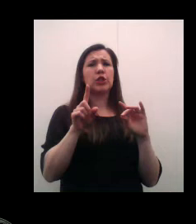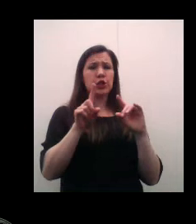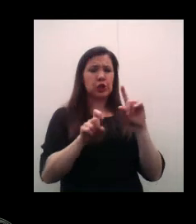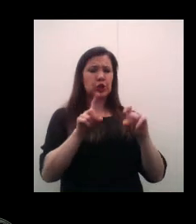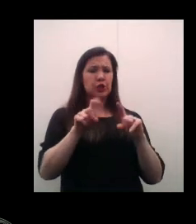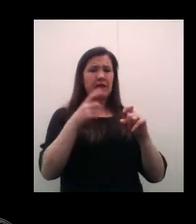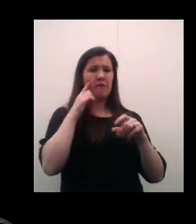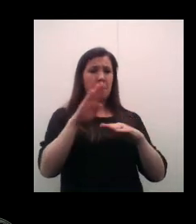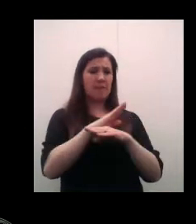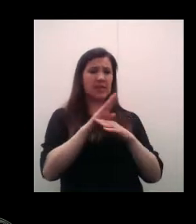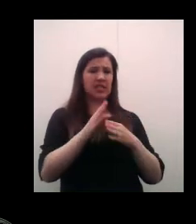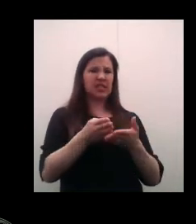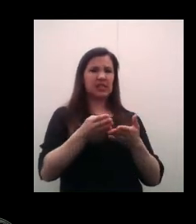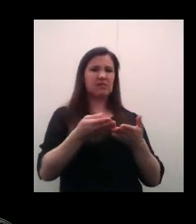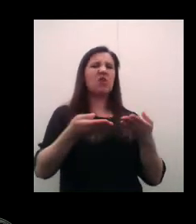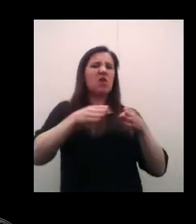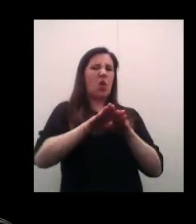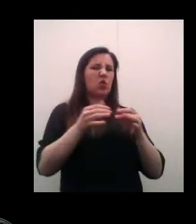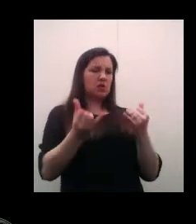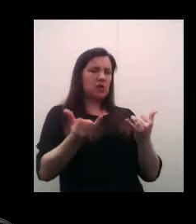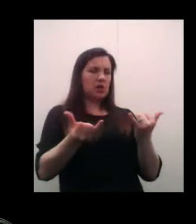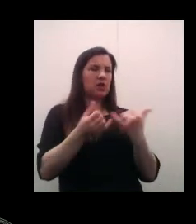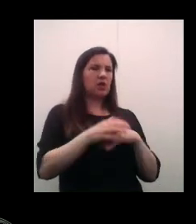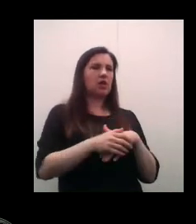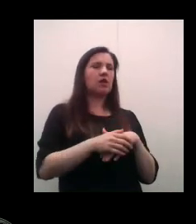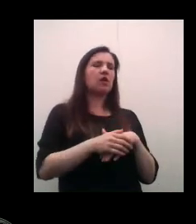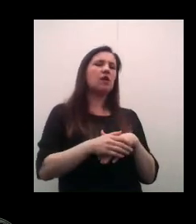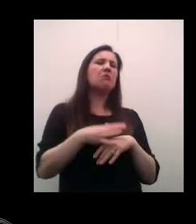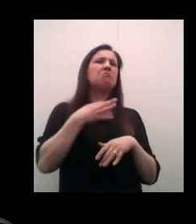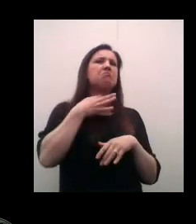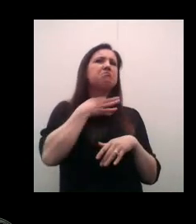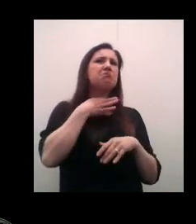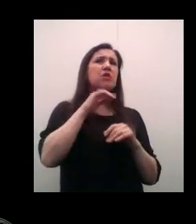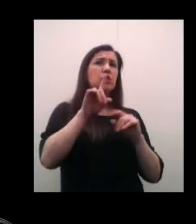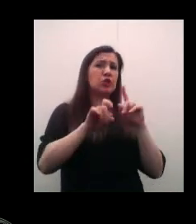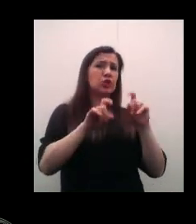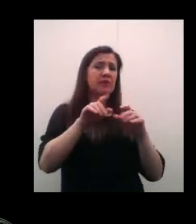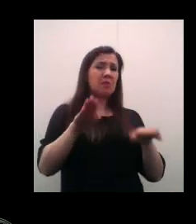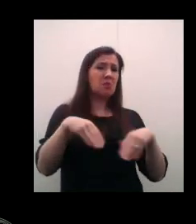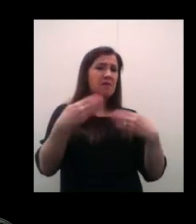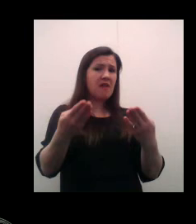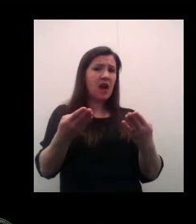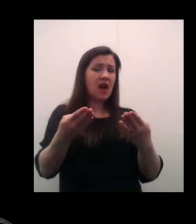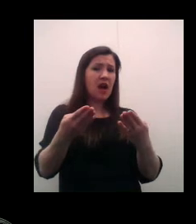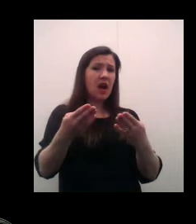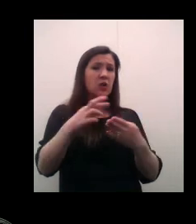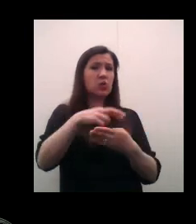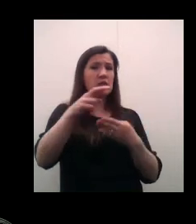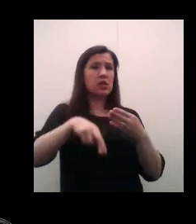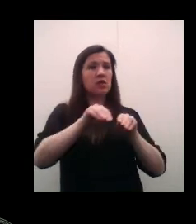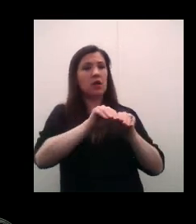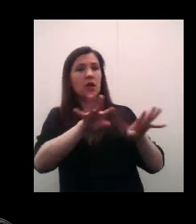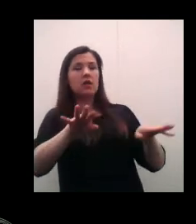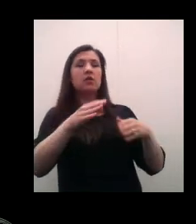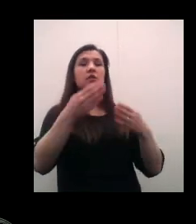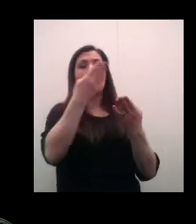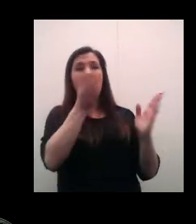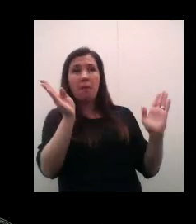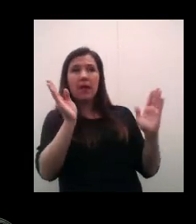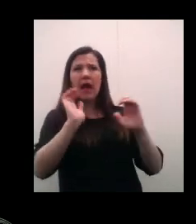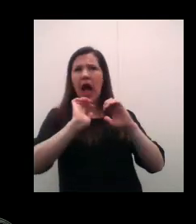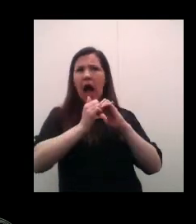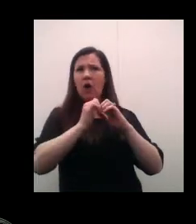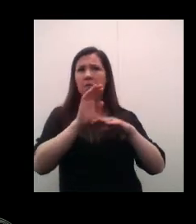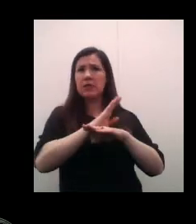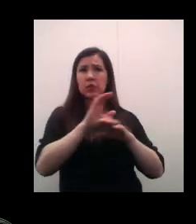businesses closes today. I'm curious if the survey will provide any results to the public as far as how businesses are currently doing